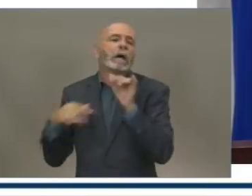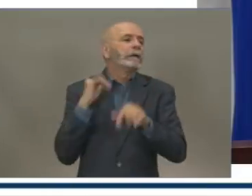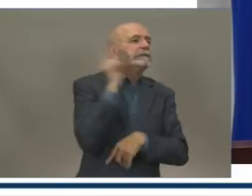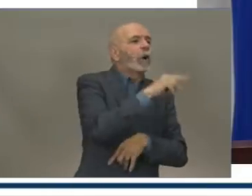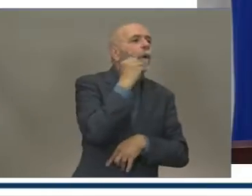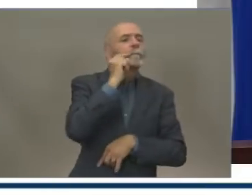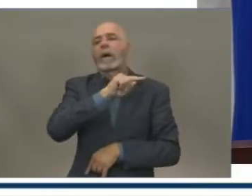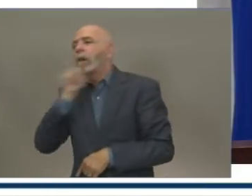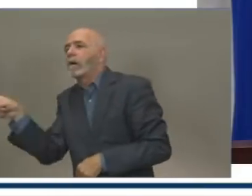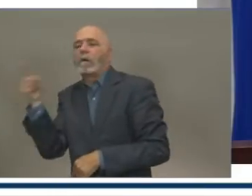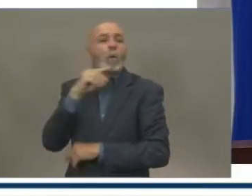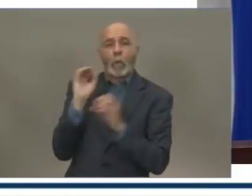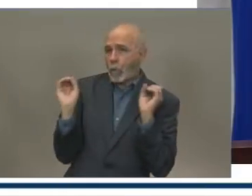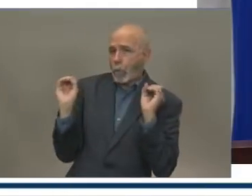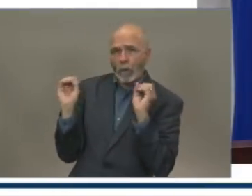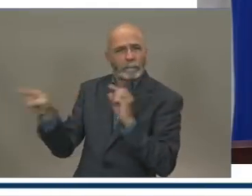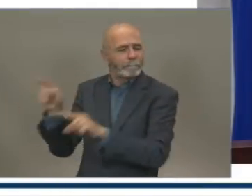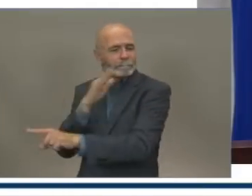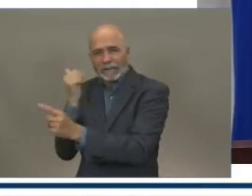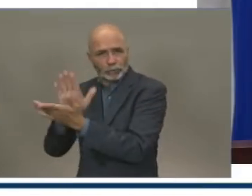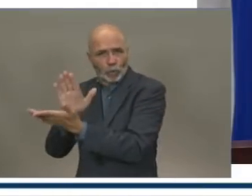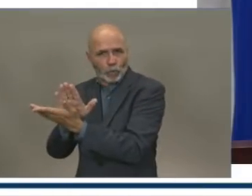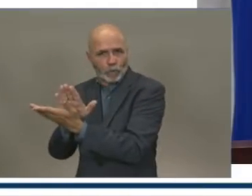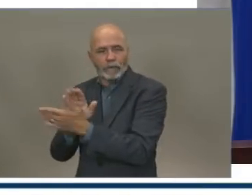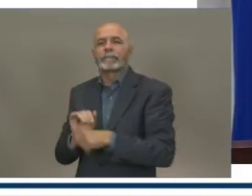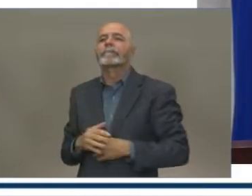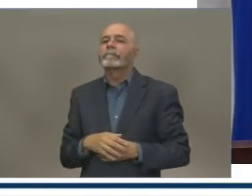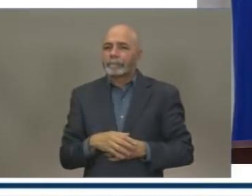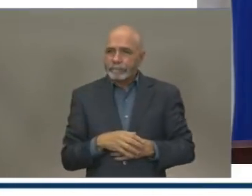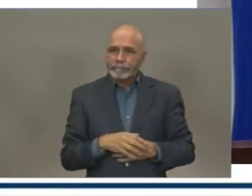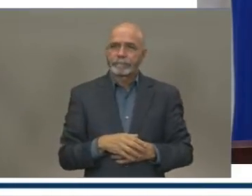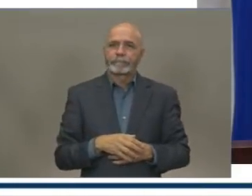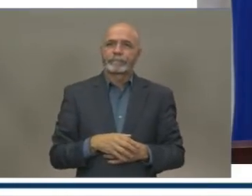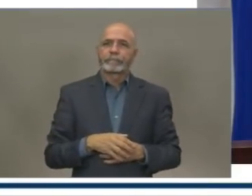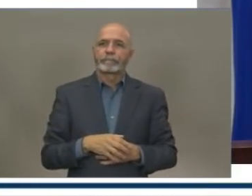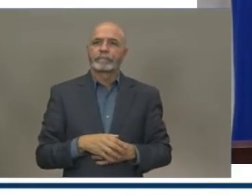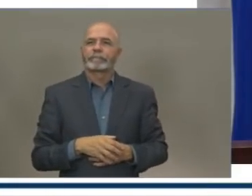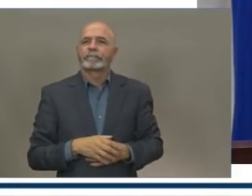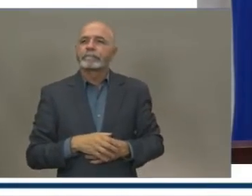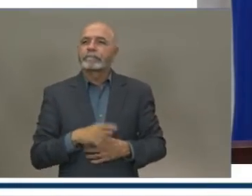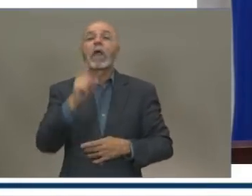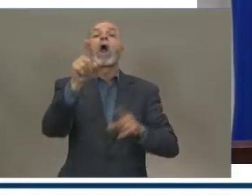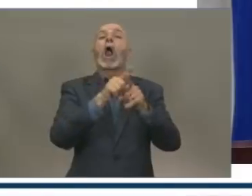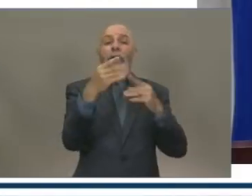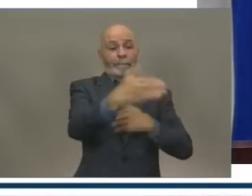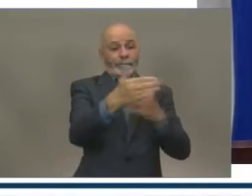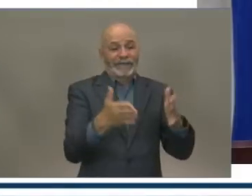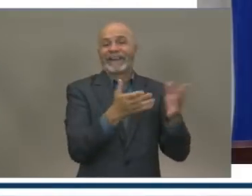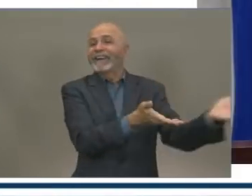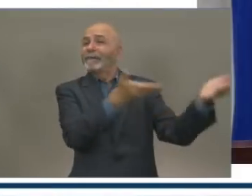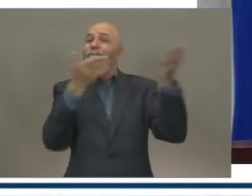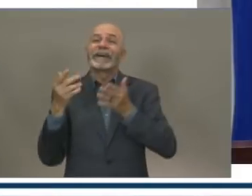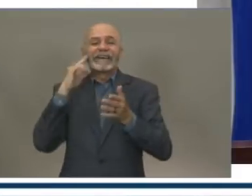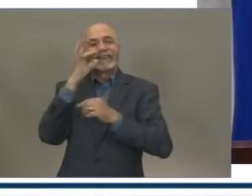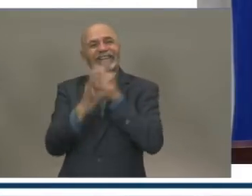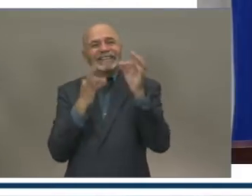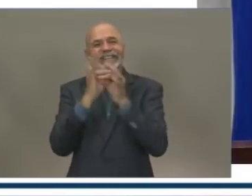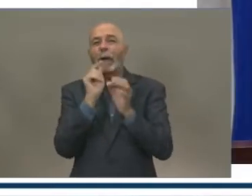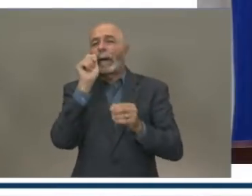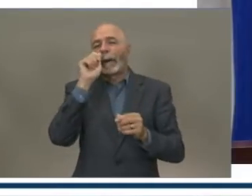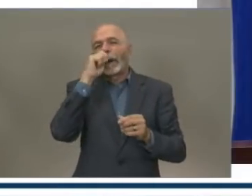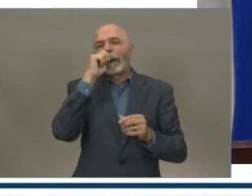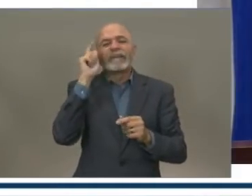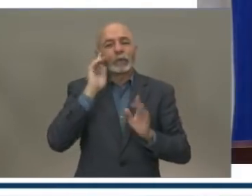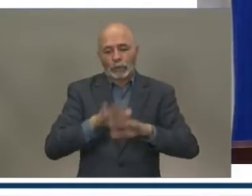I want to provide an update to the expiry date for the take-home test kits that students under 12 began receiving last week and that we